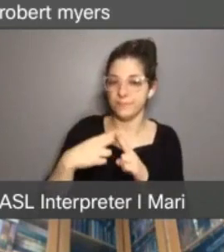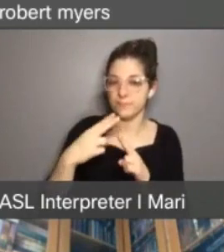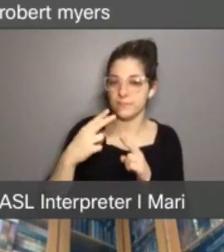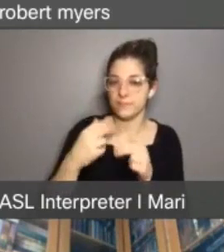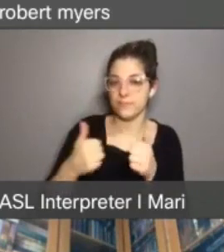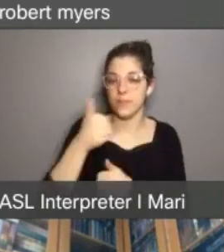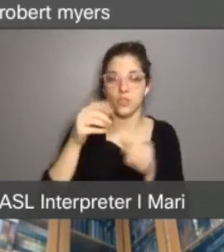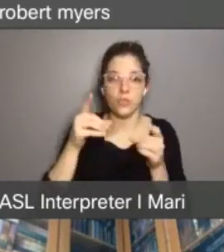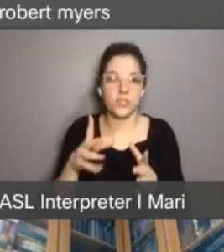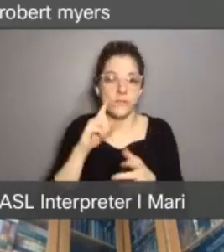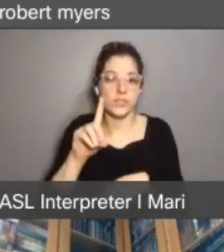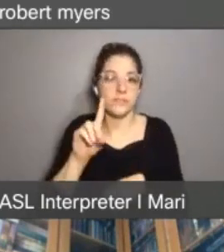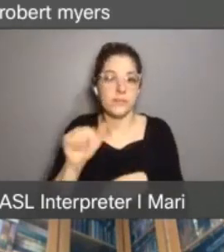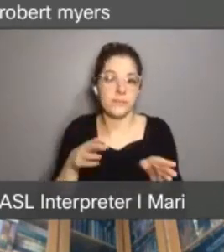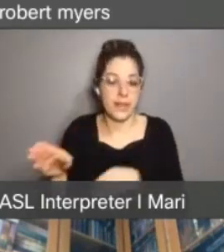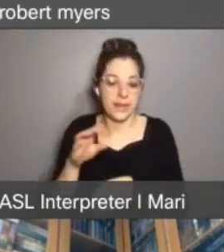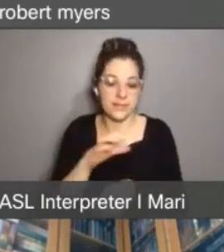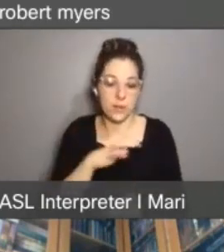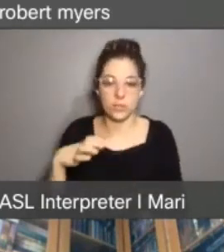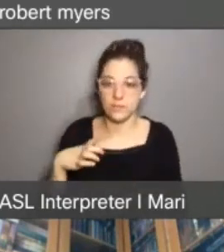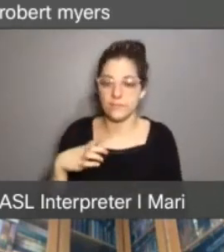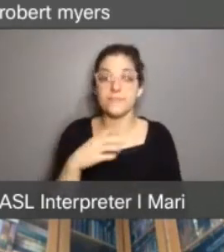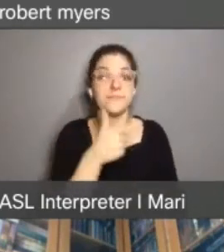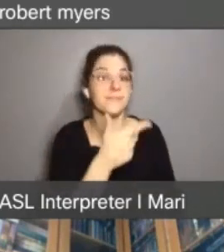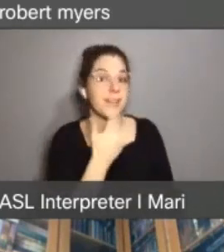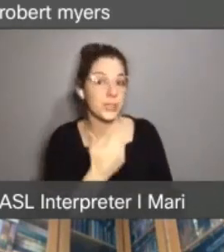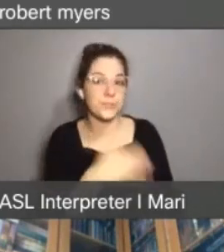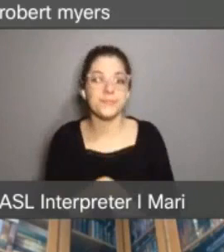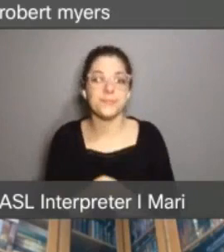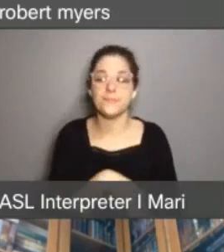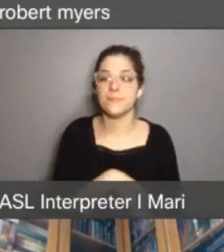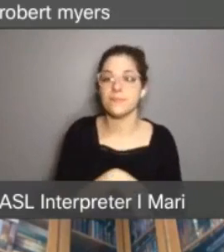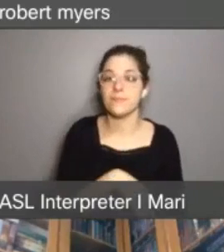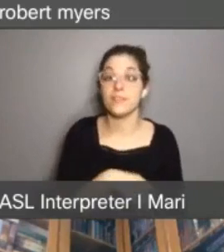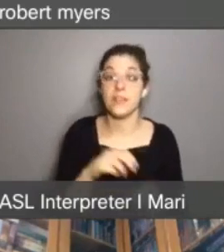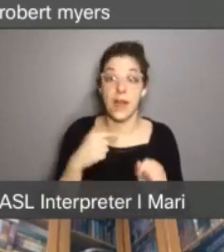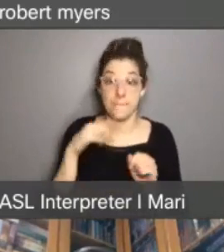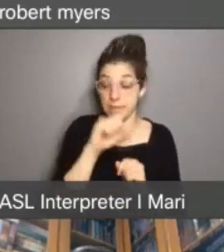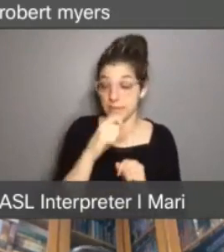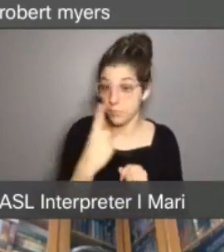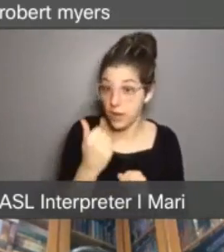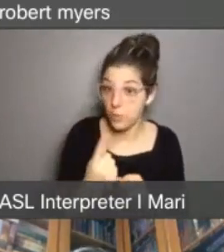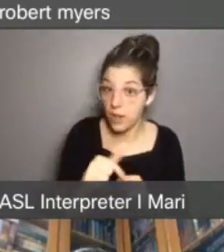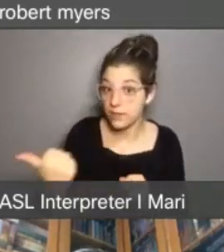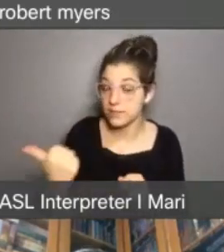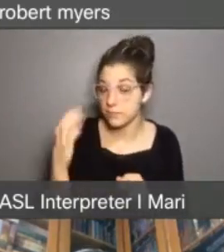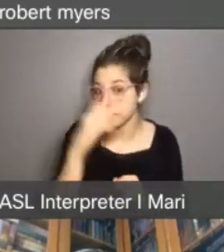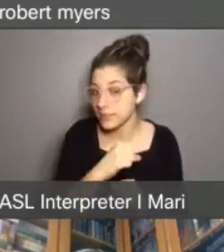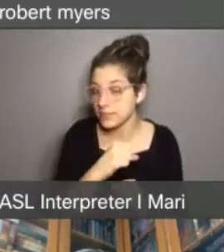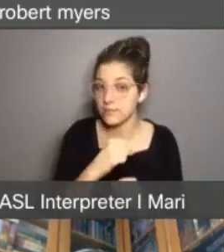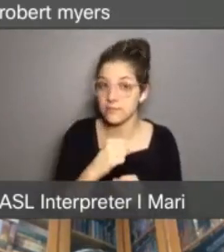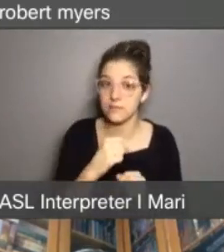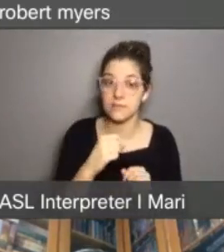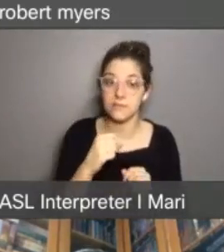Developmental Disabilities Planning Council. Great. It is possible I missed somebody. Is there anybody that I missed during